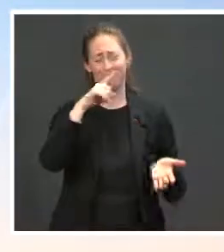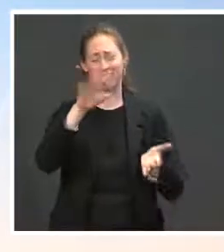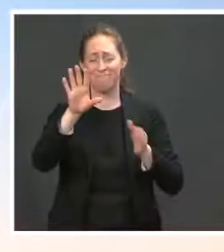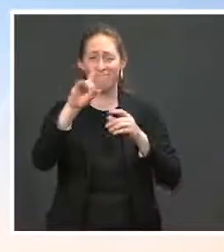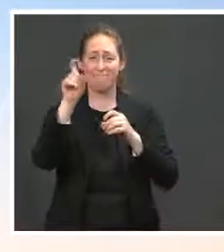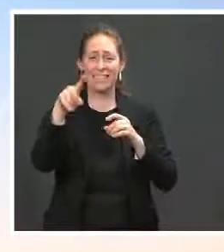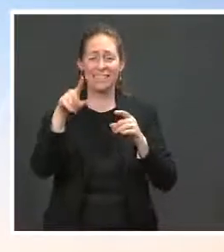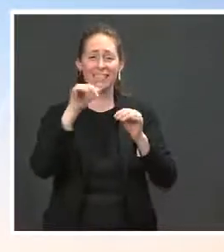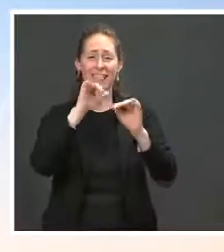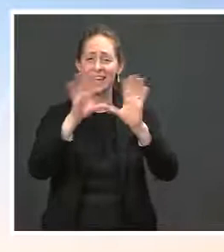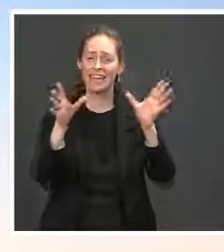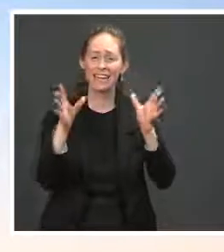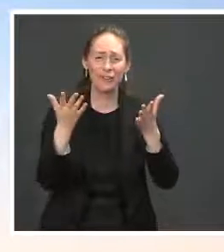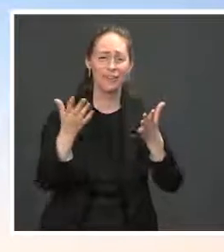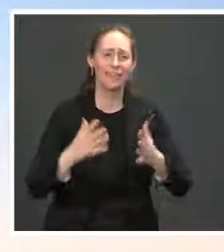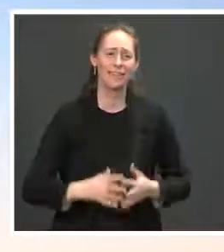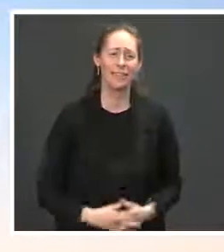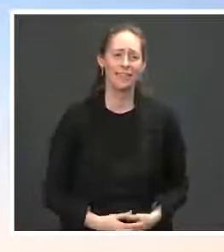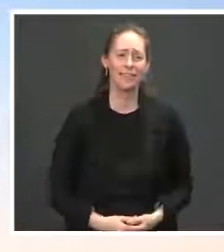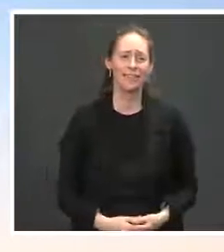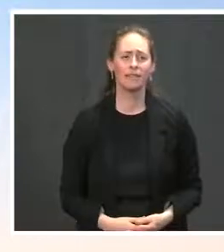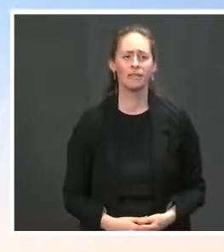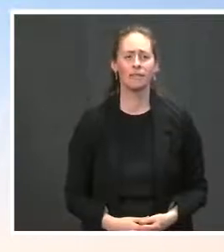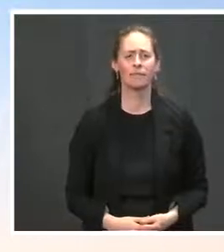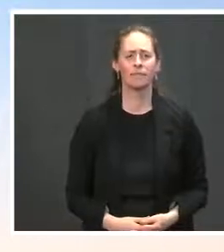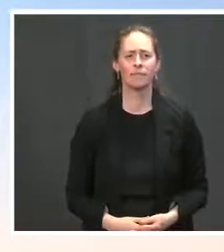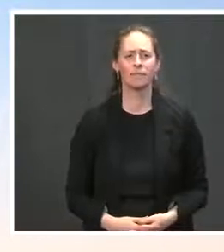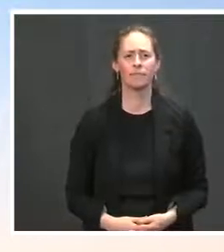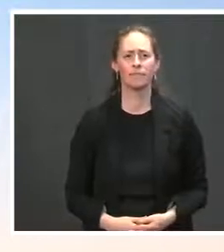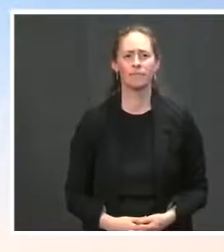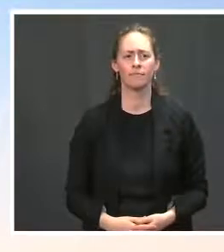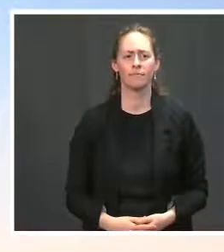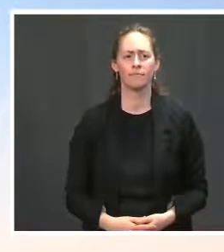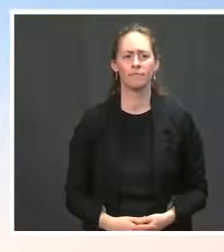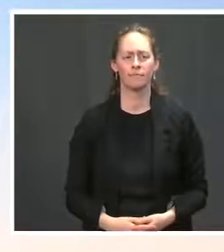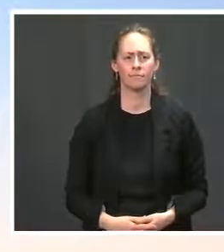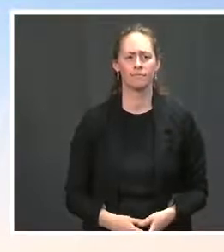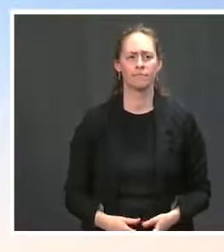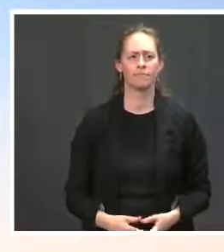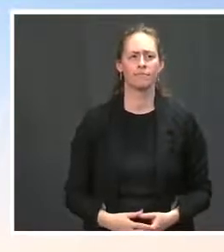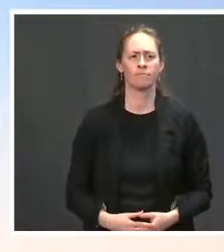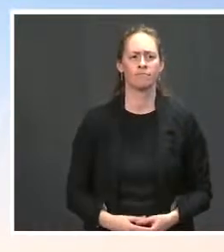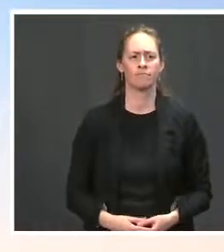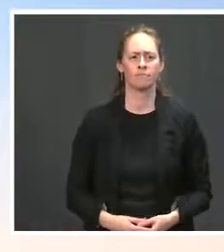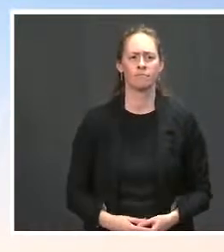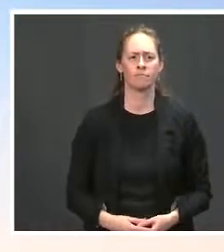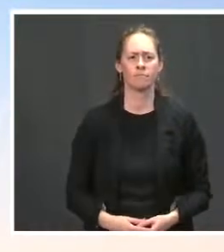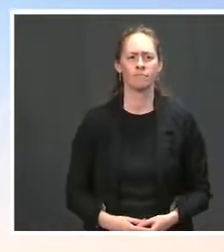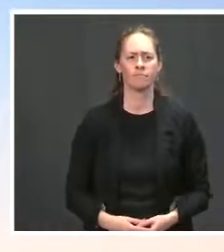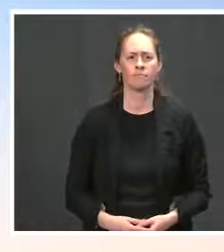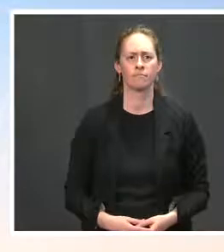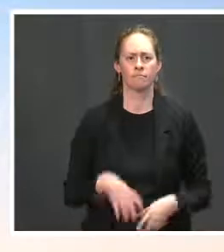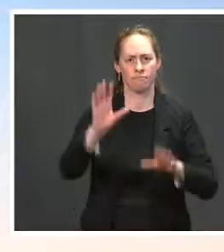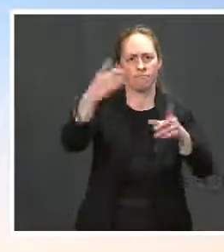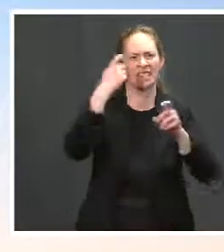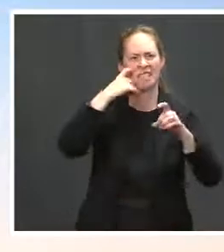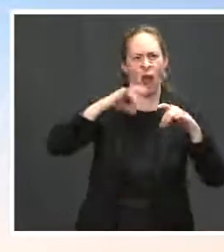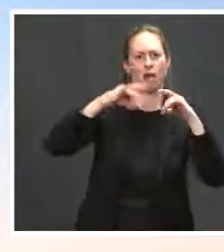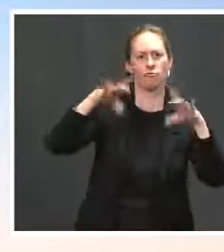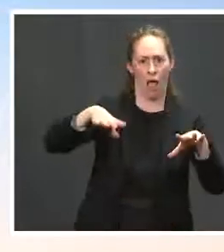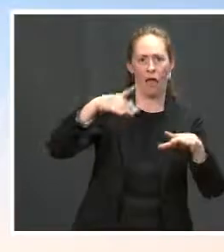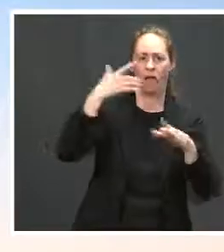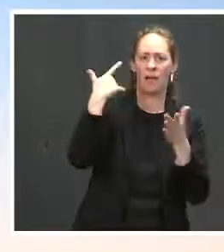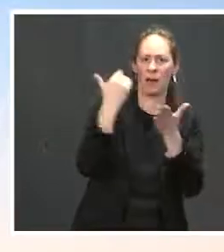I mean, given that Australia today pushed back against this very specifically, I was just wondering if the US is in having actual,